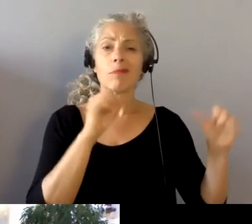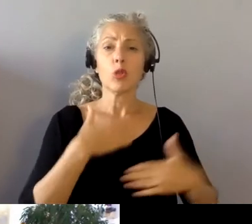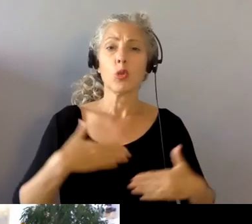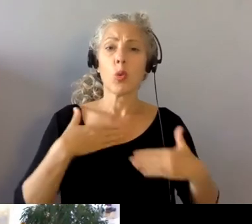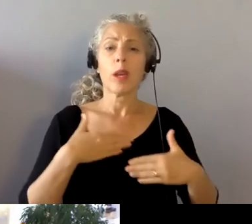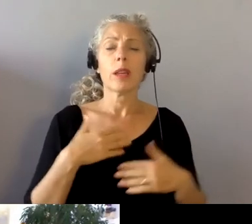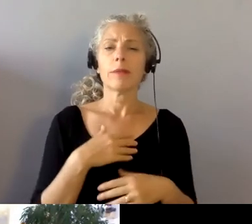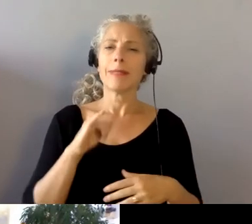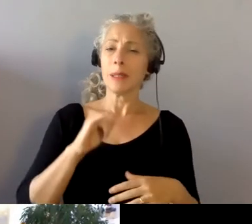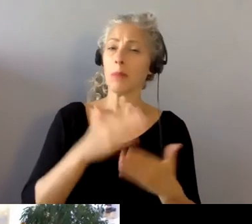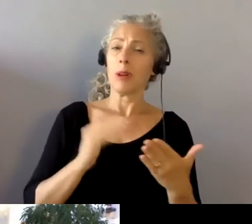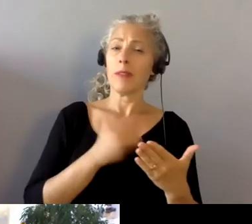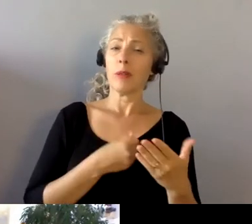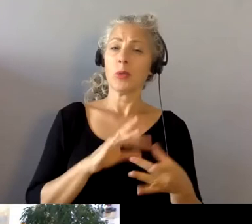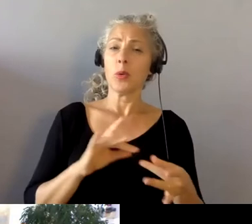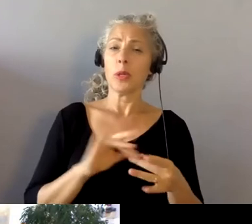in this place.